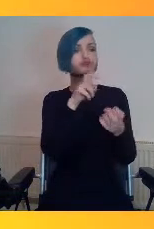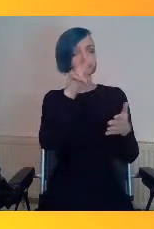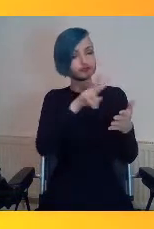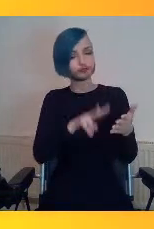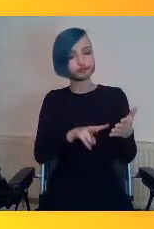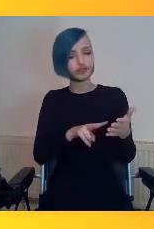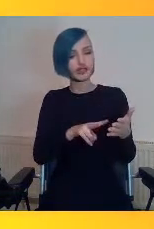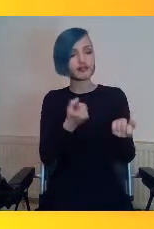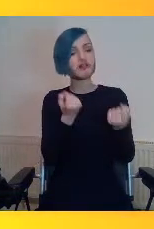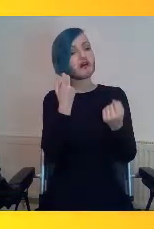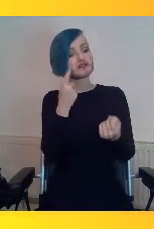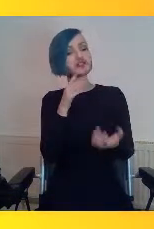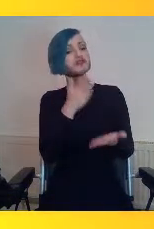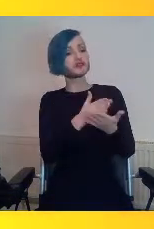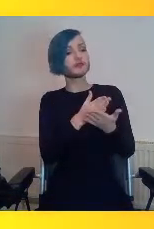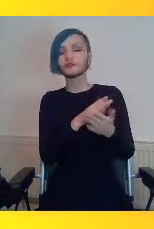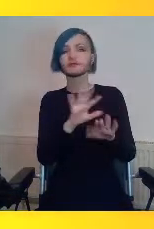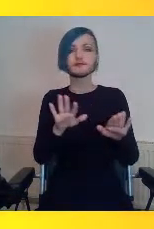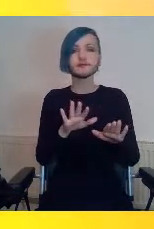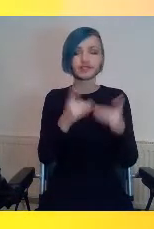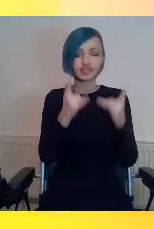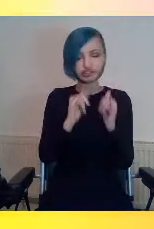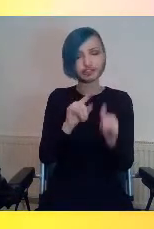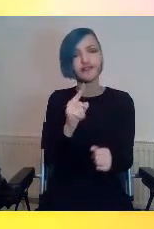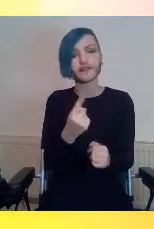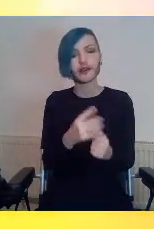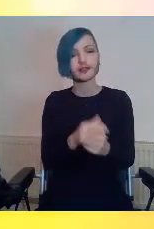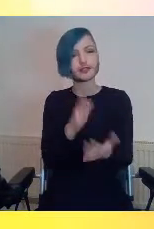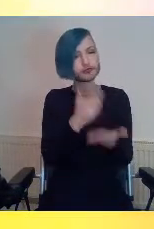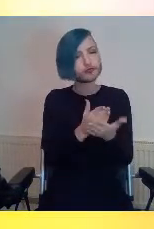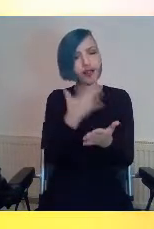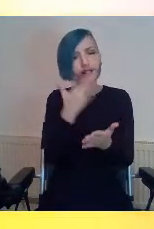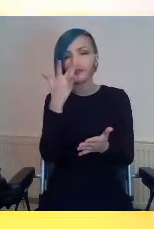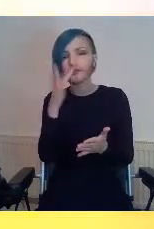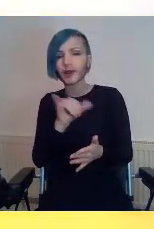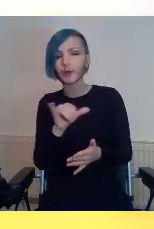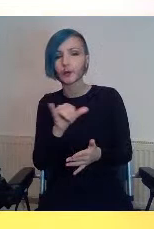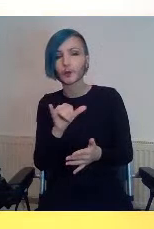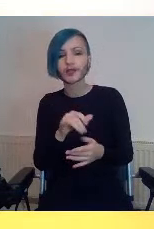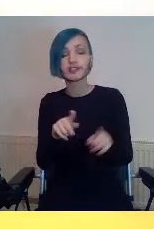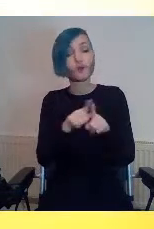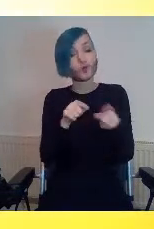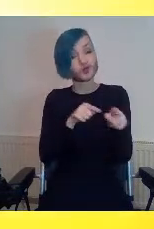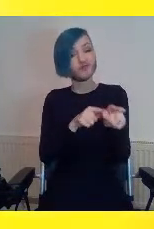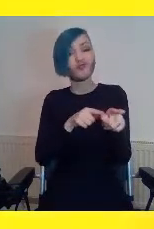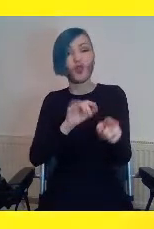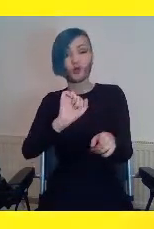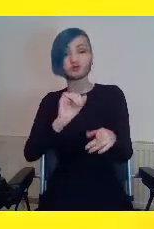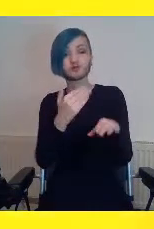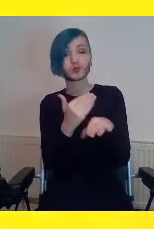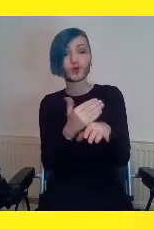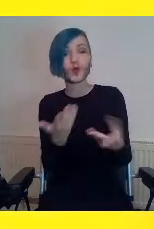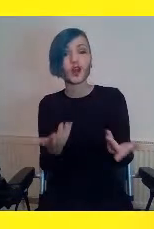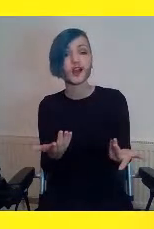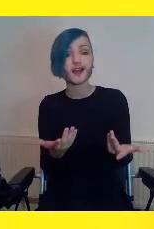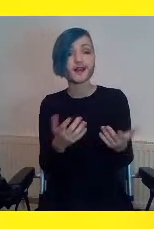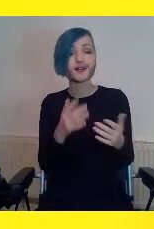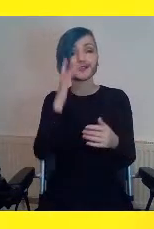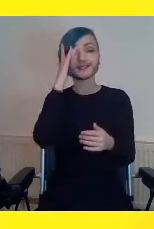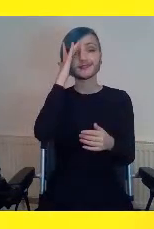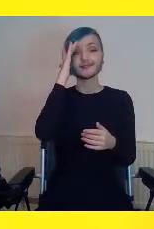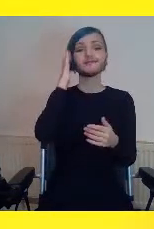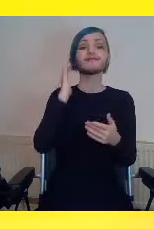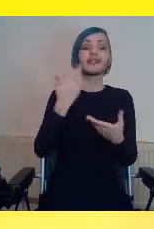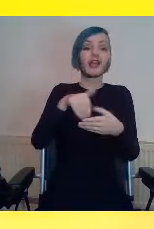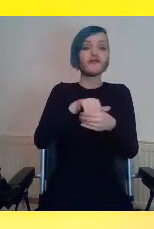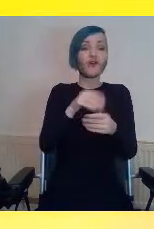we understand things, but we continue to follow her work and get involved where we can. And obviously there's the other thing that I'm just thinking